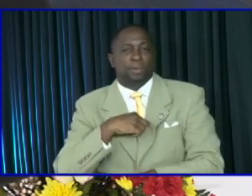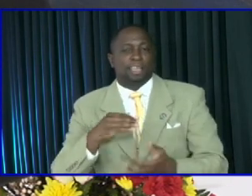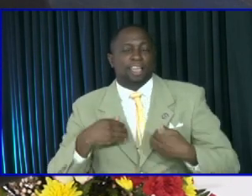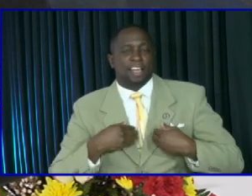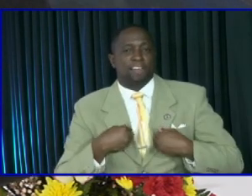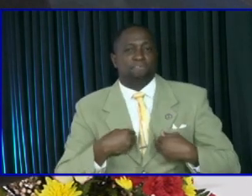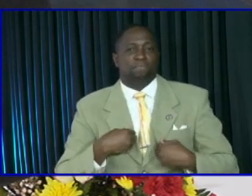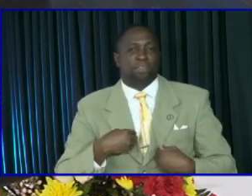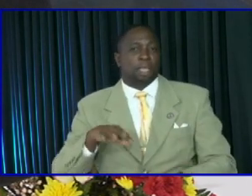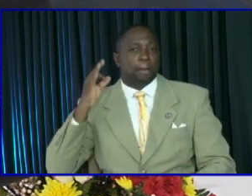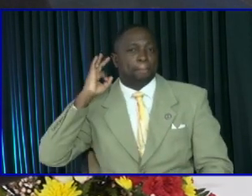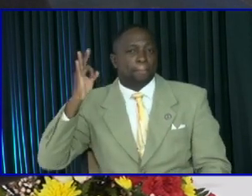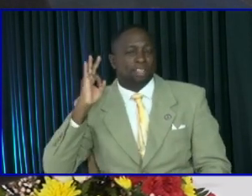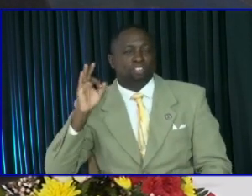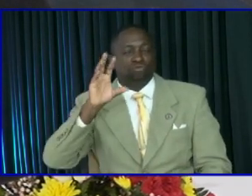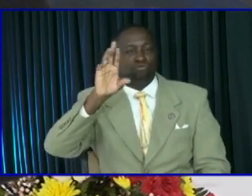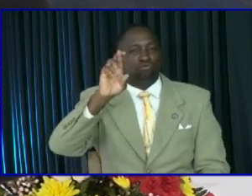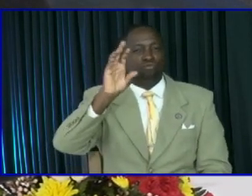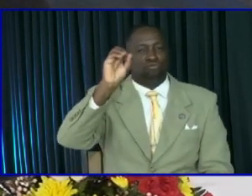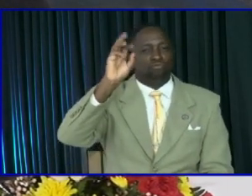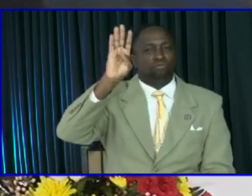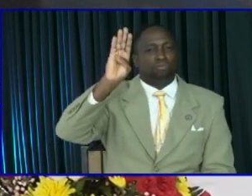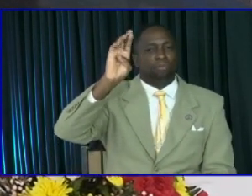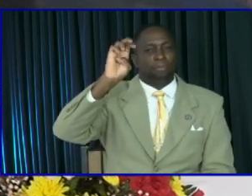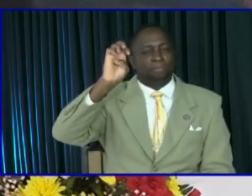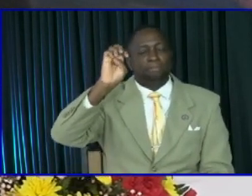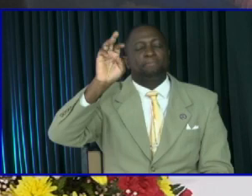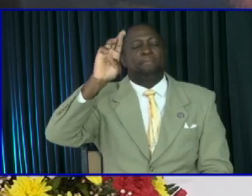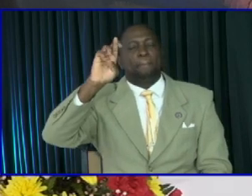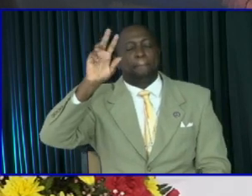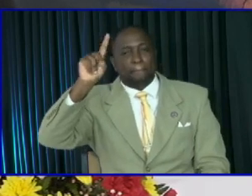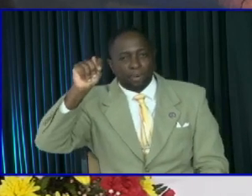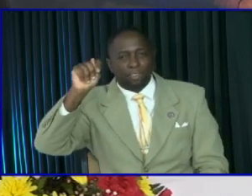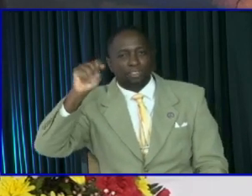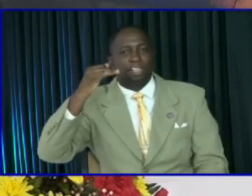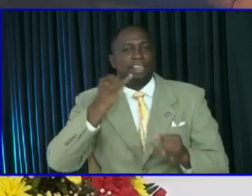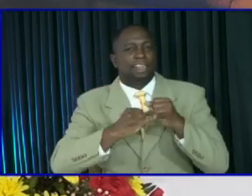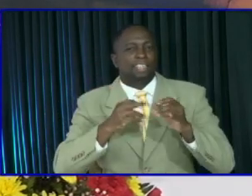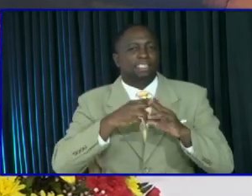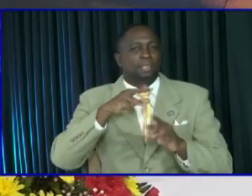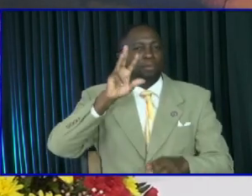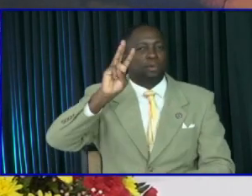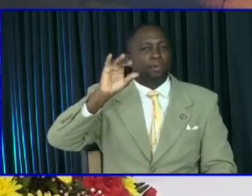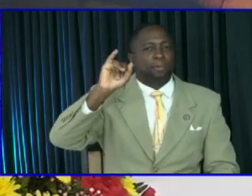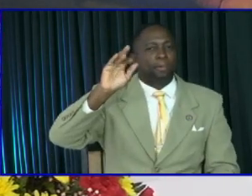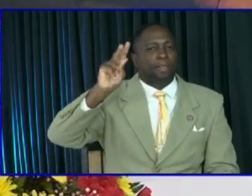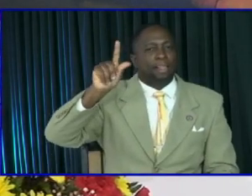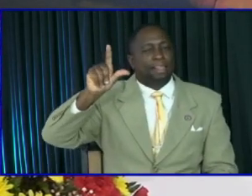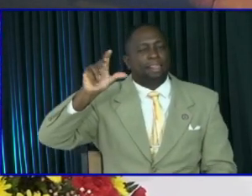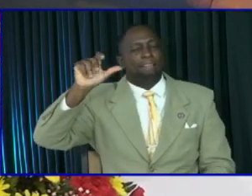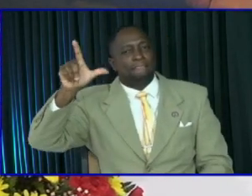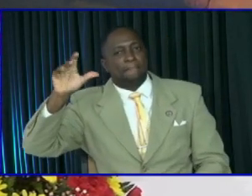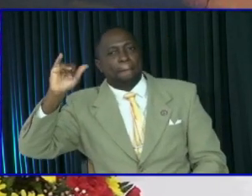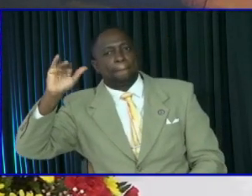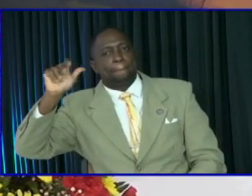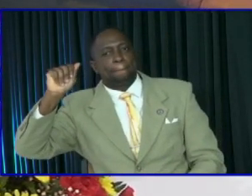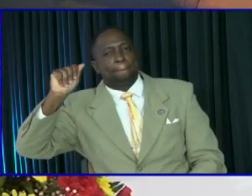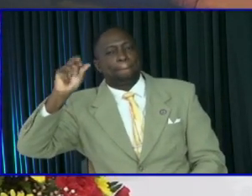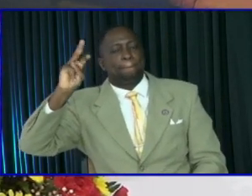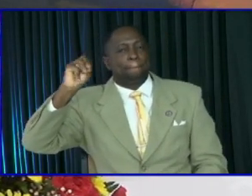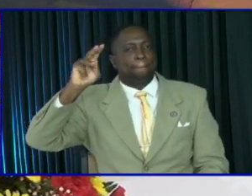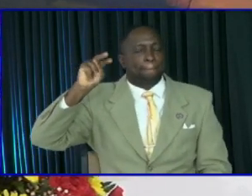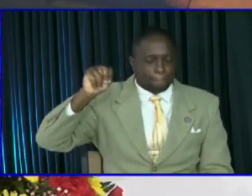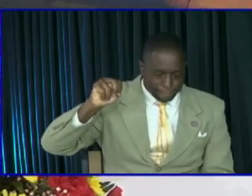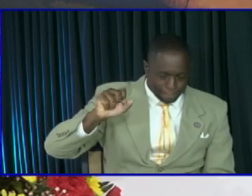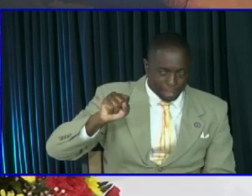Robert Williams, from the Central Jamaica Conference, who is going to lift up the requests that have been placed here in the chat and elsewhere